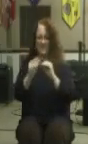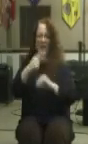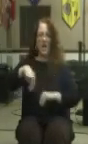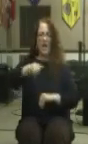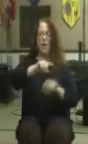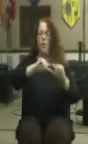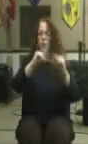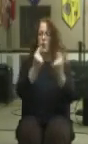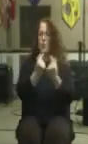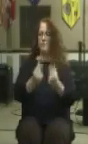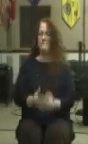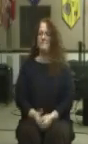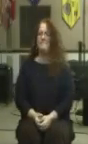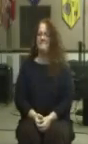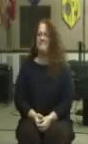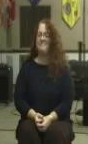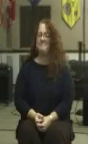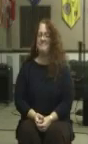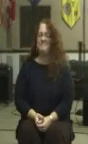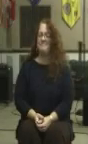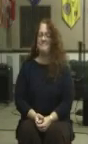Because now you got to fit our group.